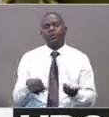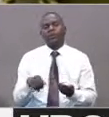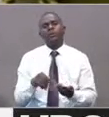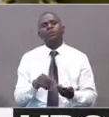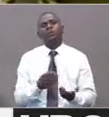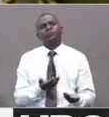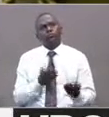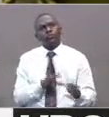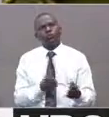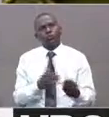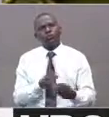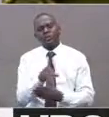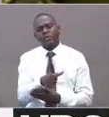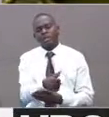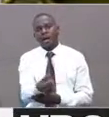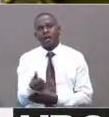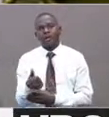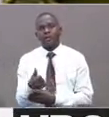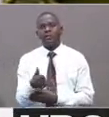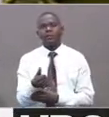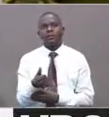killing one another.